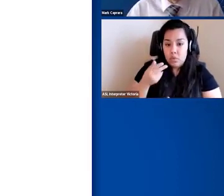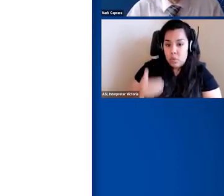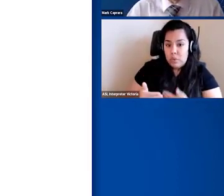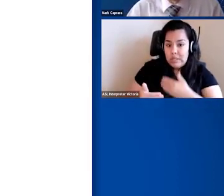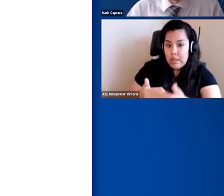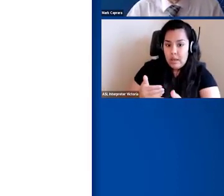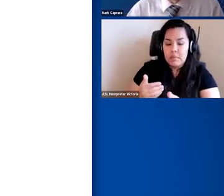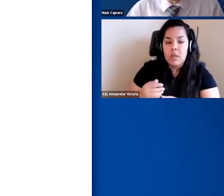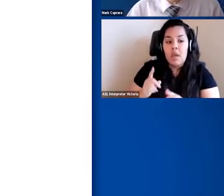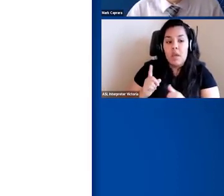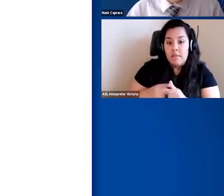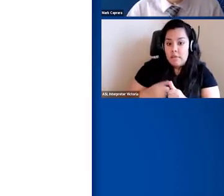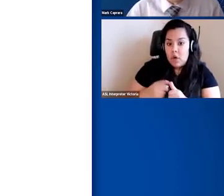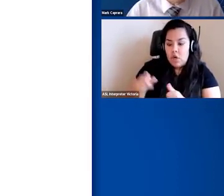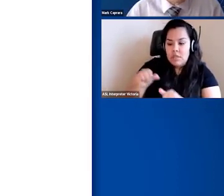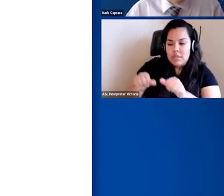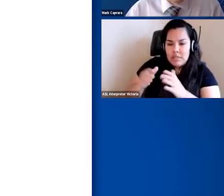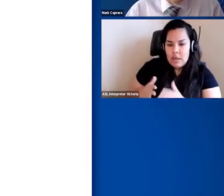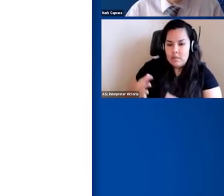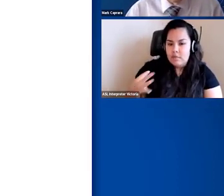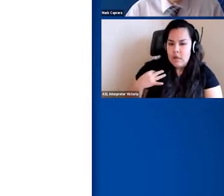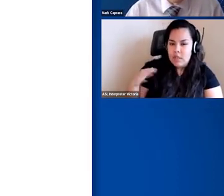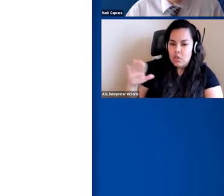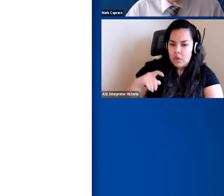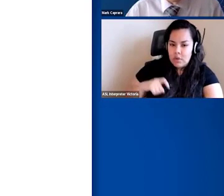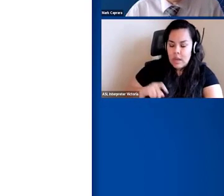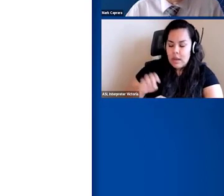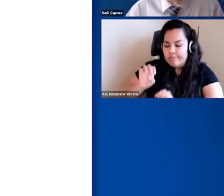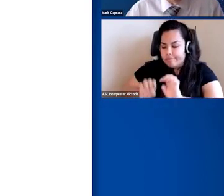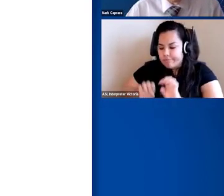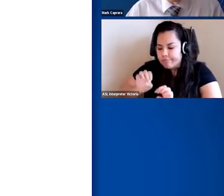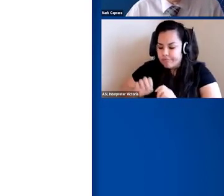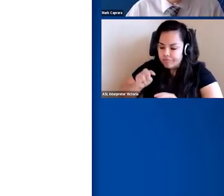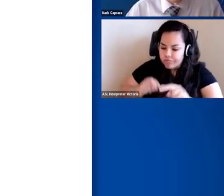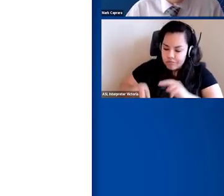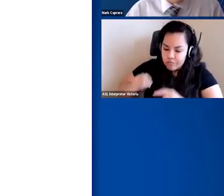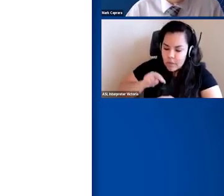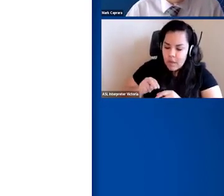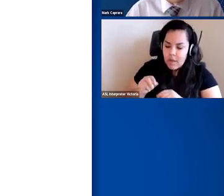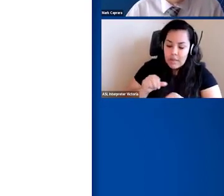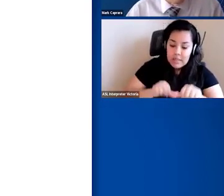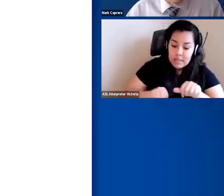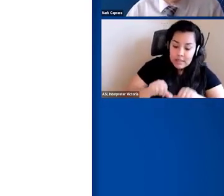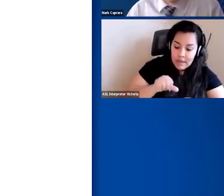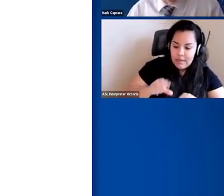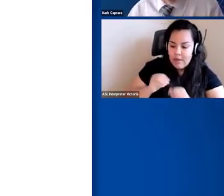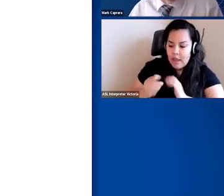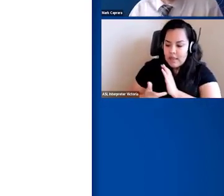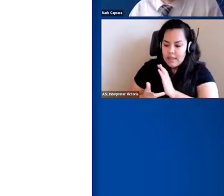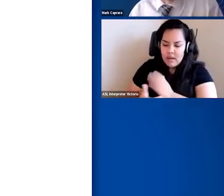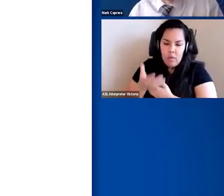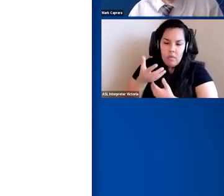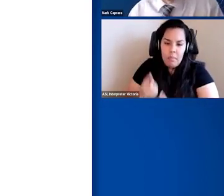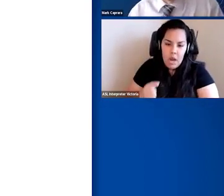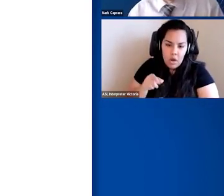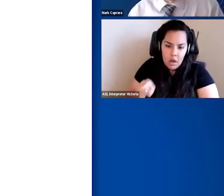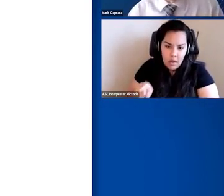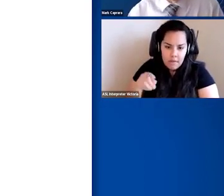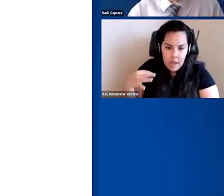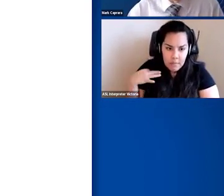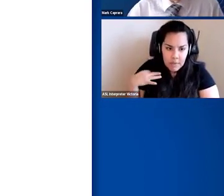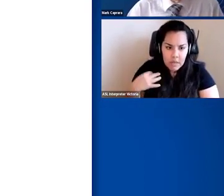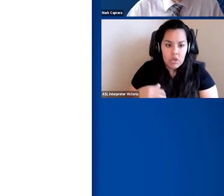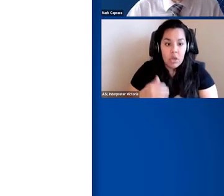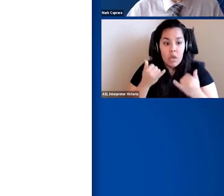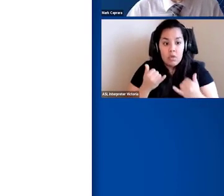scientists who volunteer their time to evaluate the scientific and technical merit of applications. Today, we'll introduce the Simplified